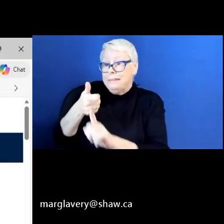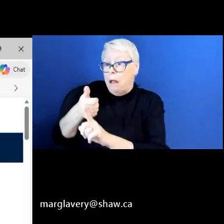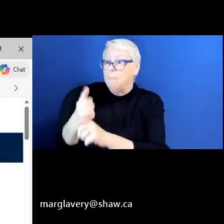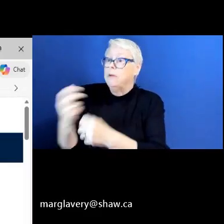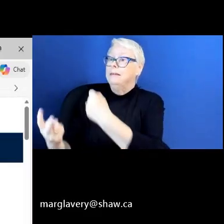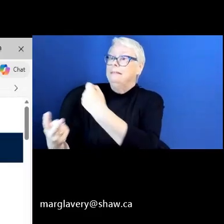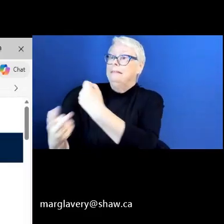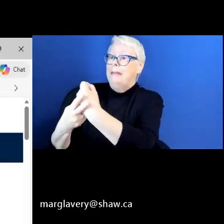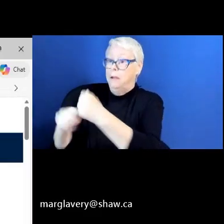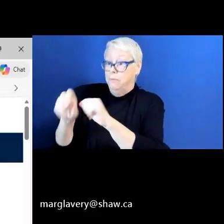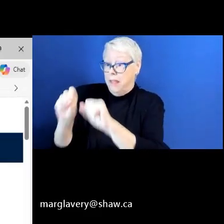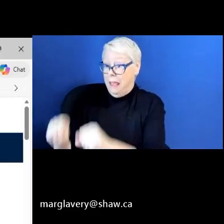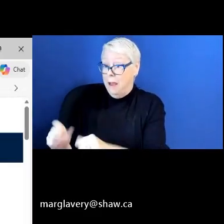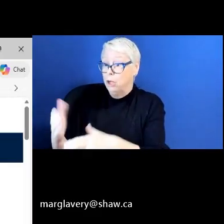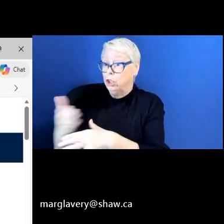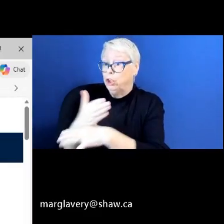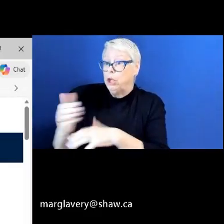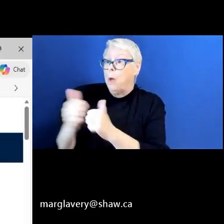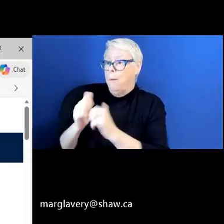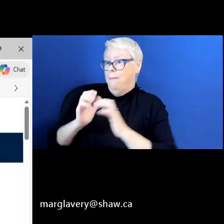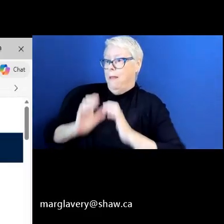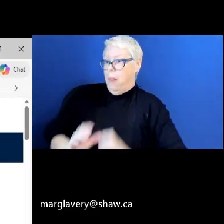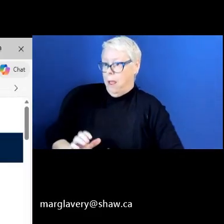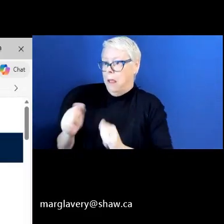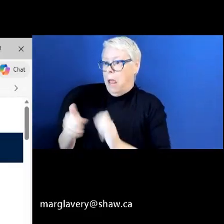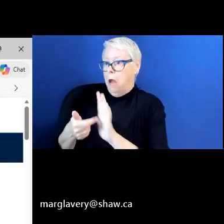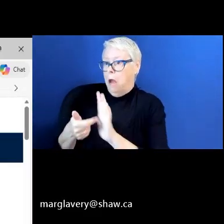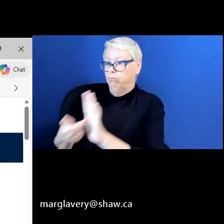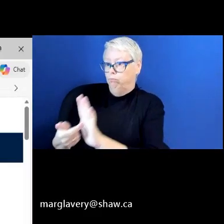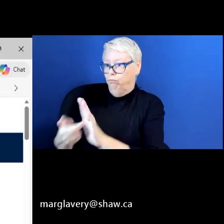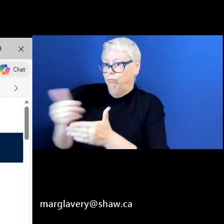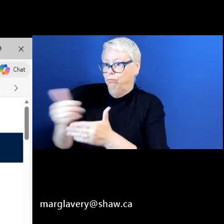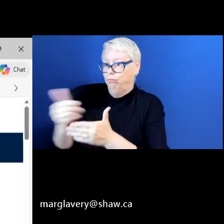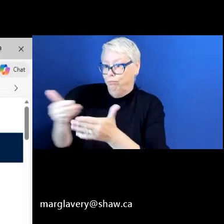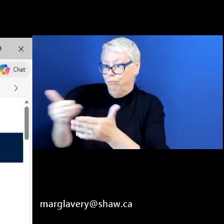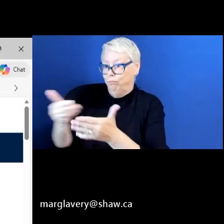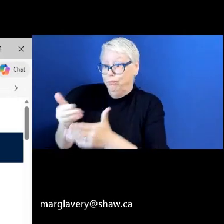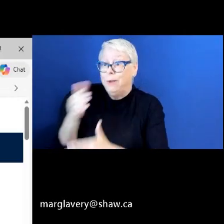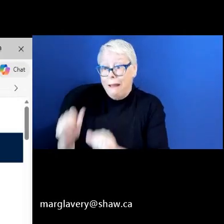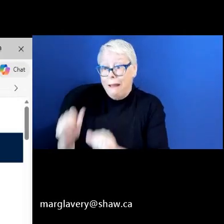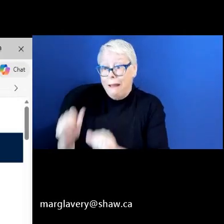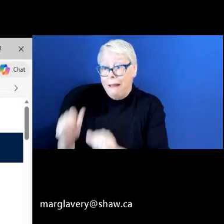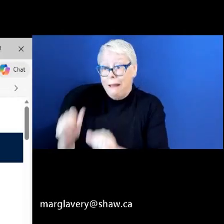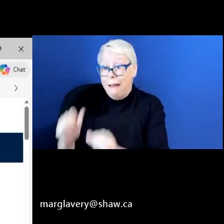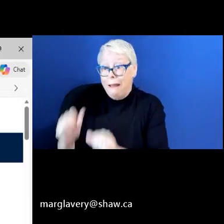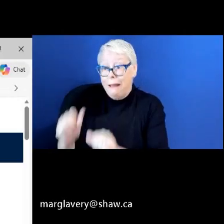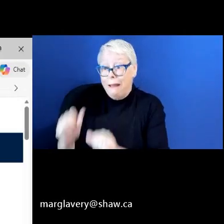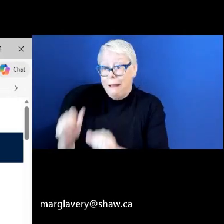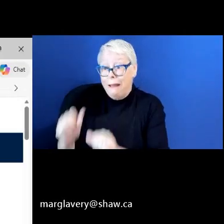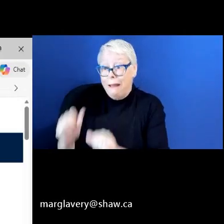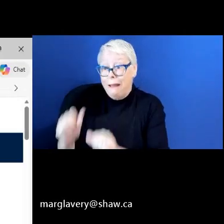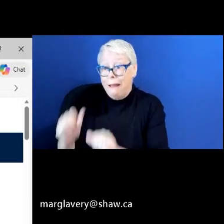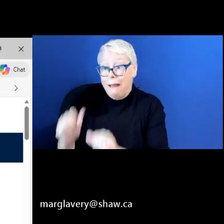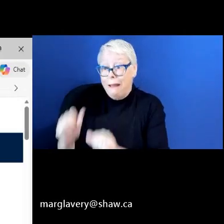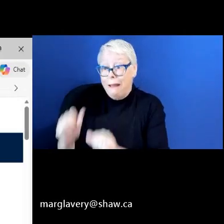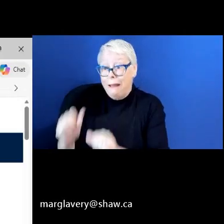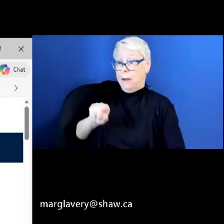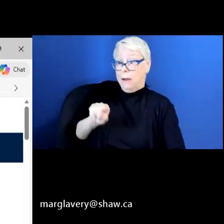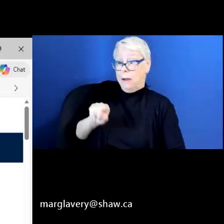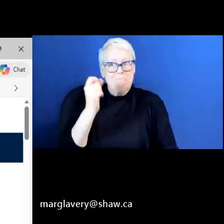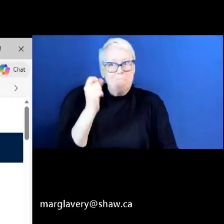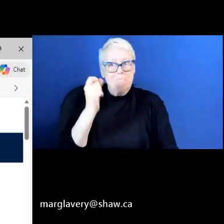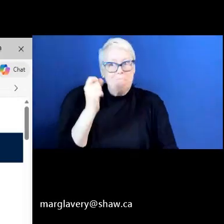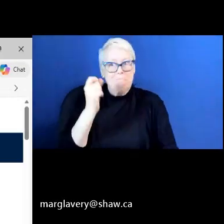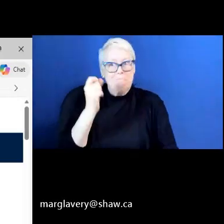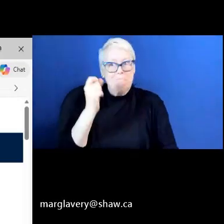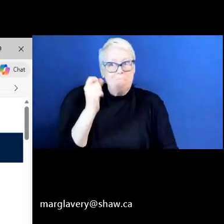the information with your client. And if you know that your client does not have the financial